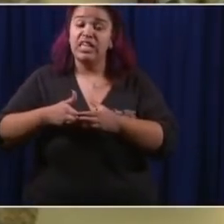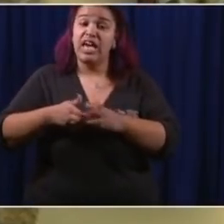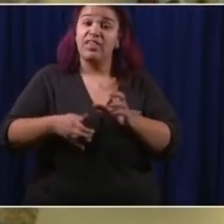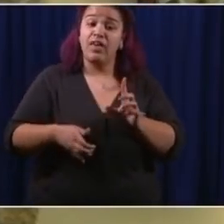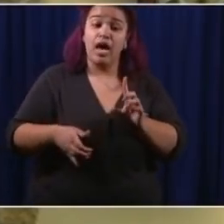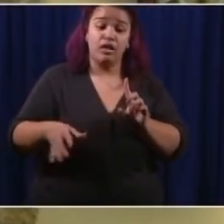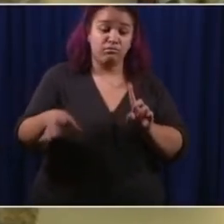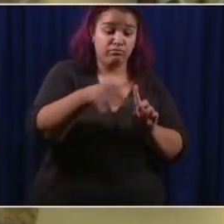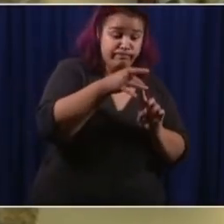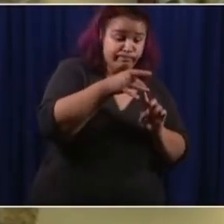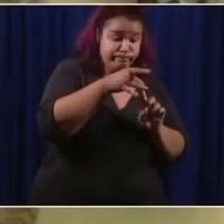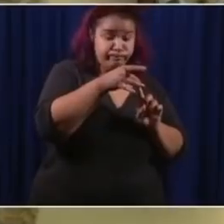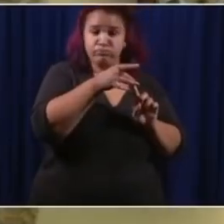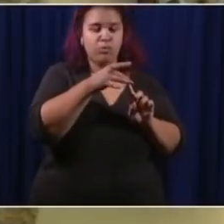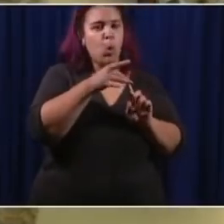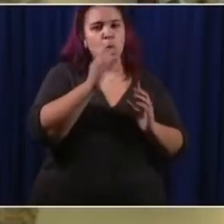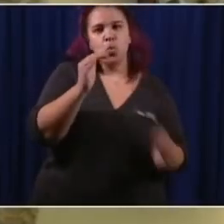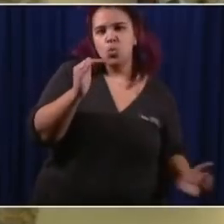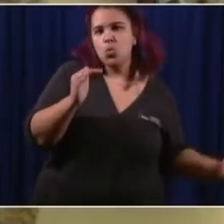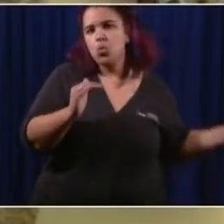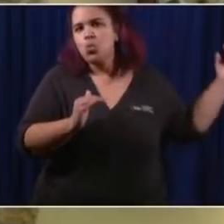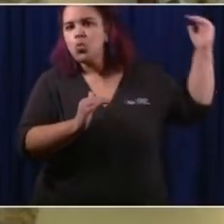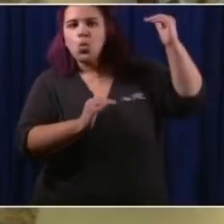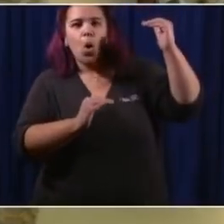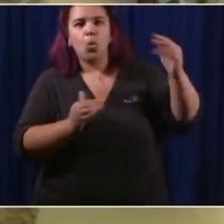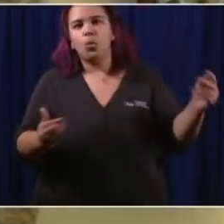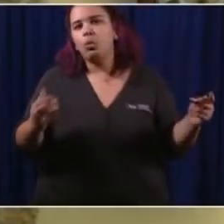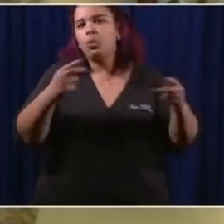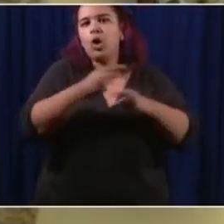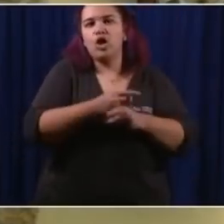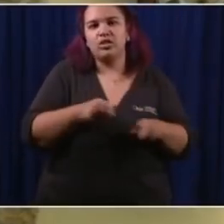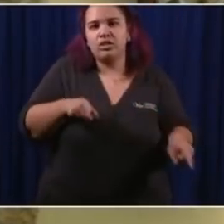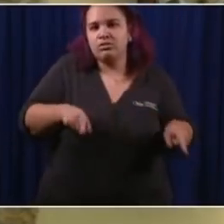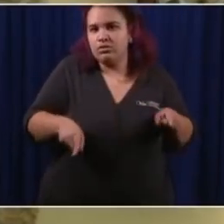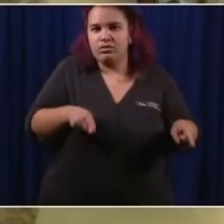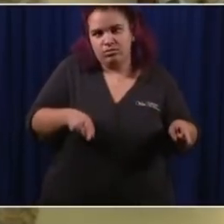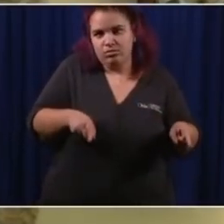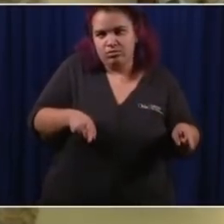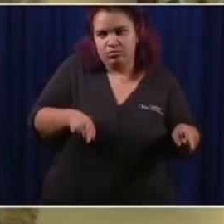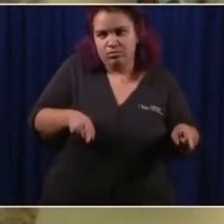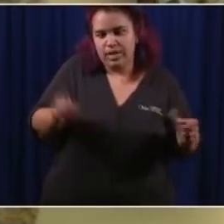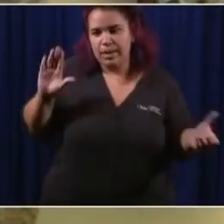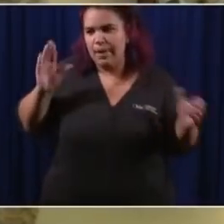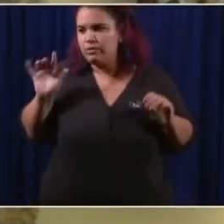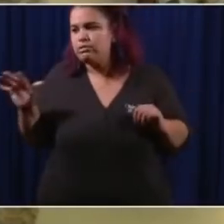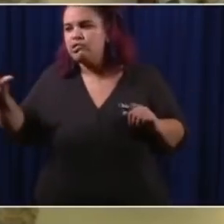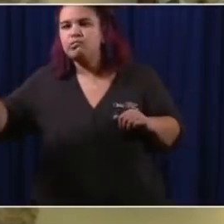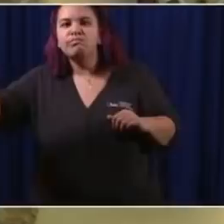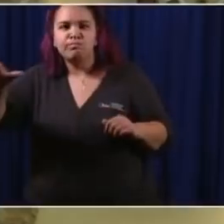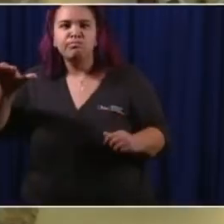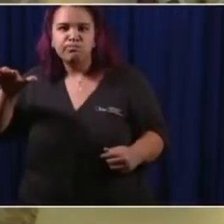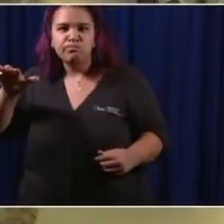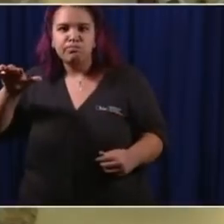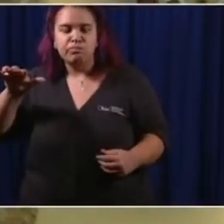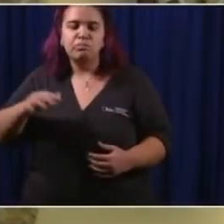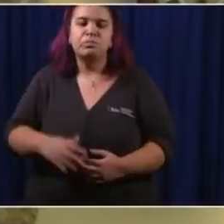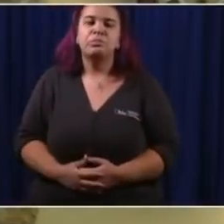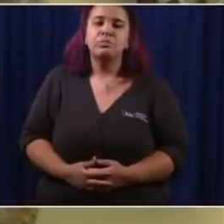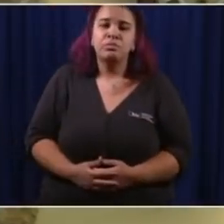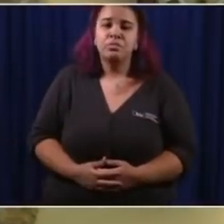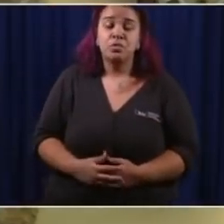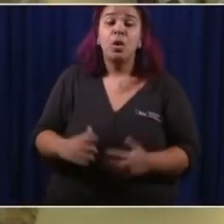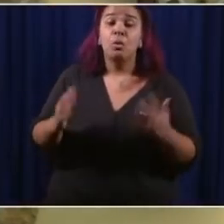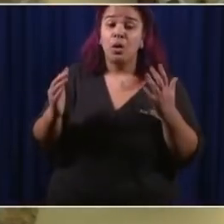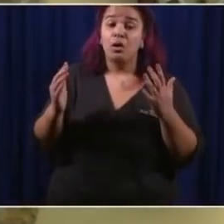in my briefing this morning that I thought about bringing in. We just didn't bring it in, but we could bring it in, which shows that the disparity that we see among